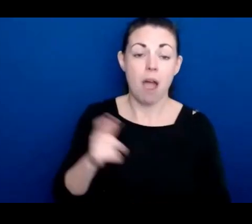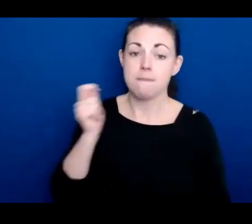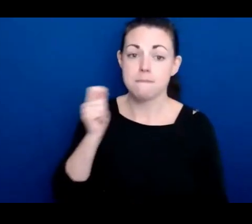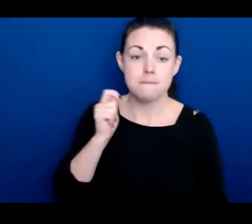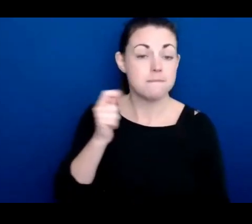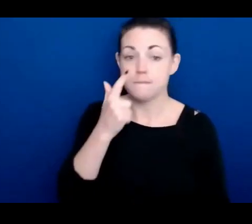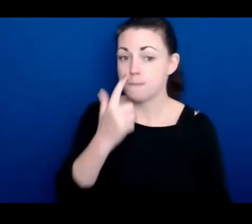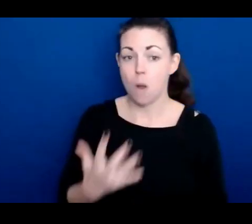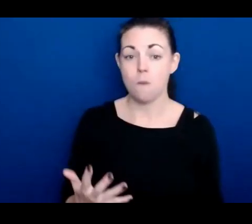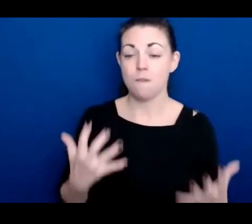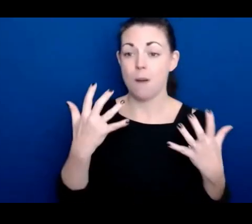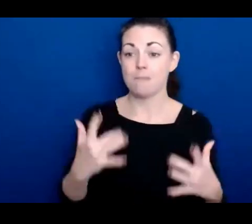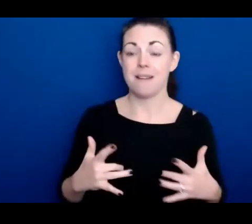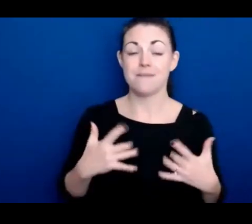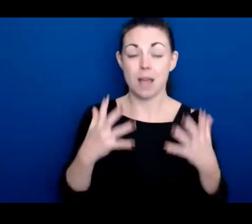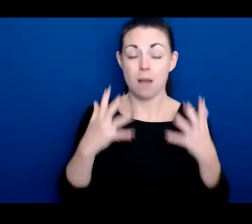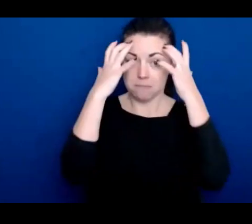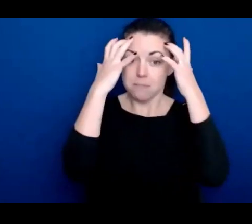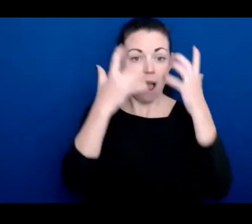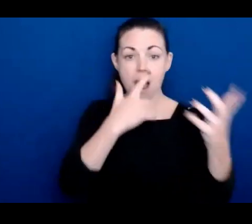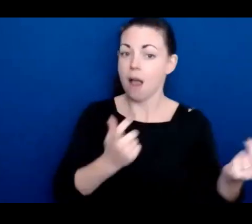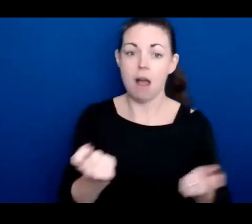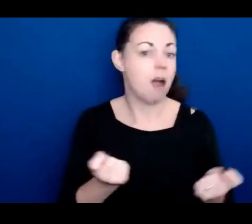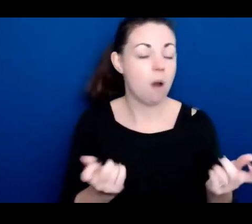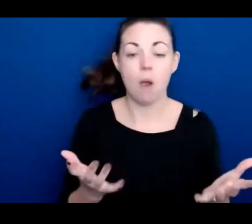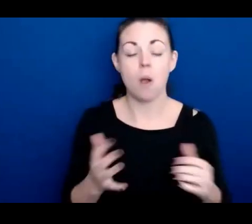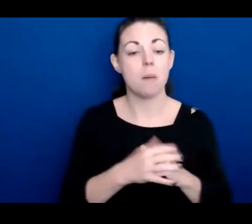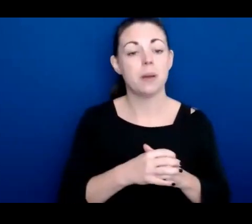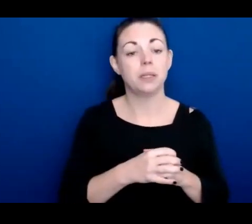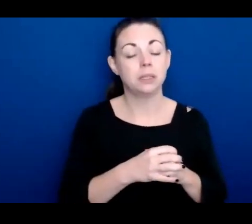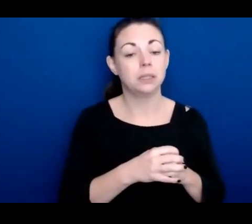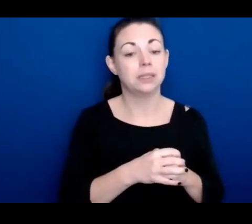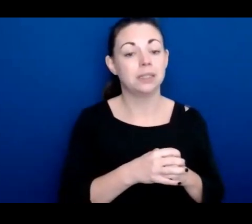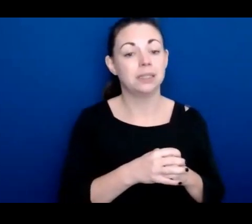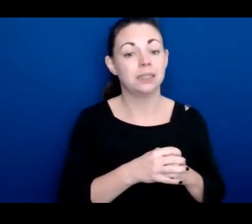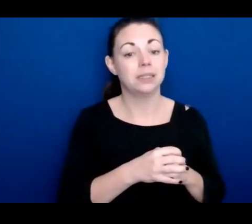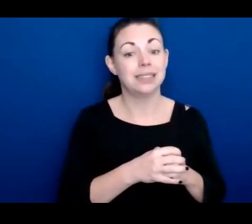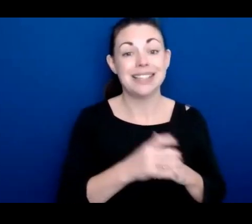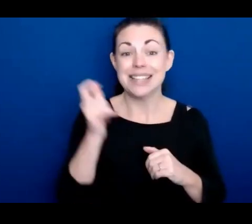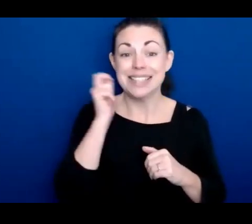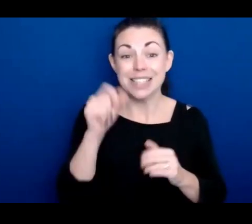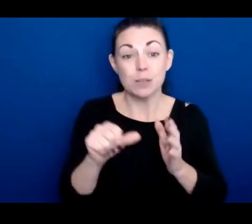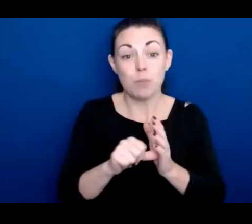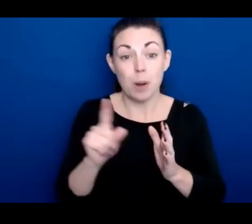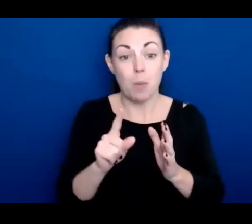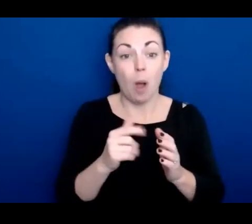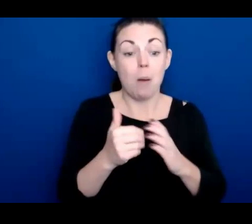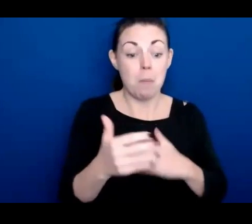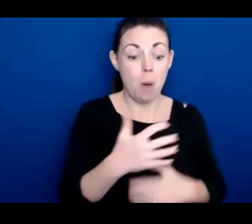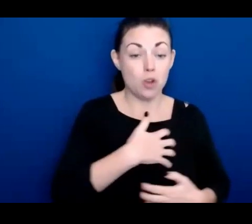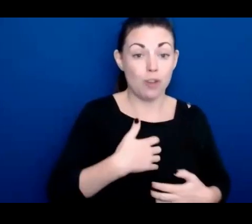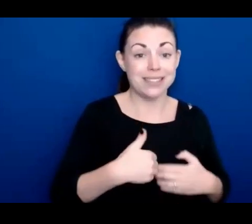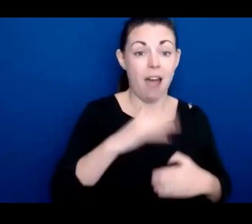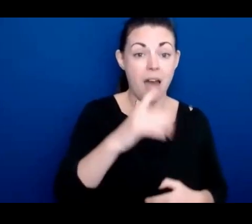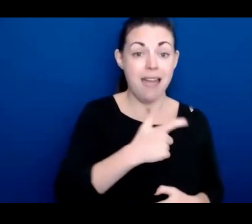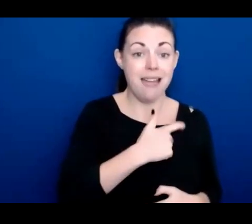actually make it feel as though you can't cope. And the issue with tinnitus is the more stressed you are and the more anxious you are, the higher